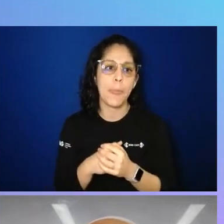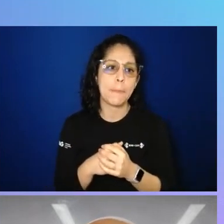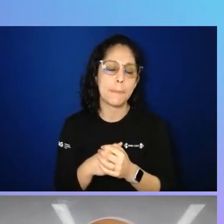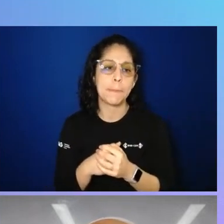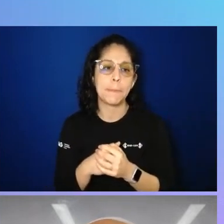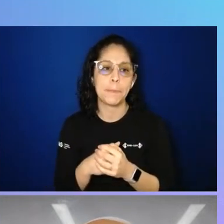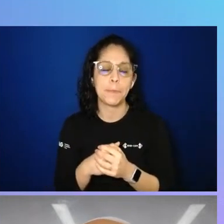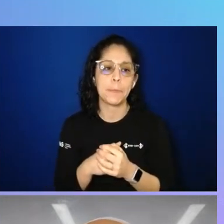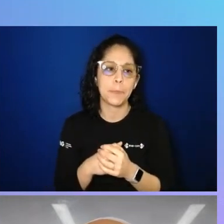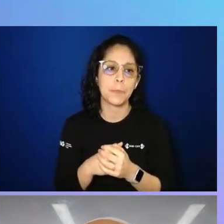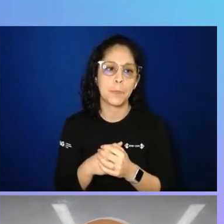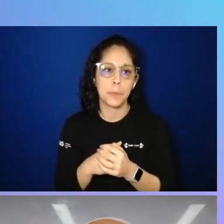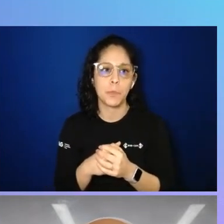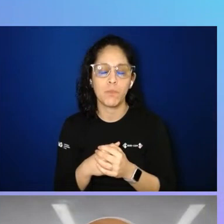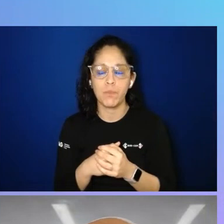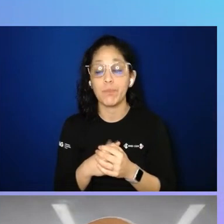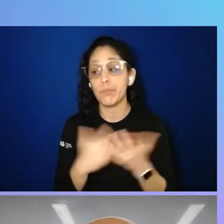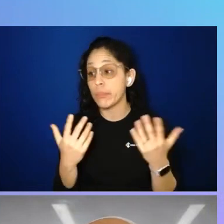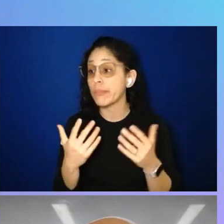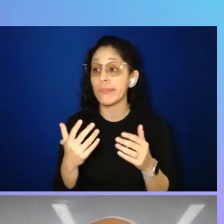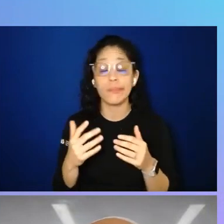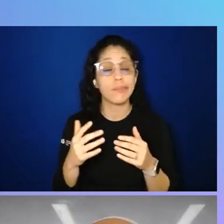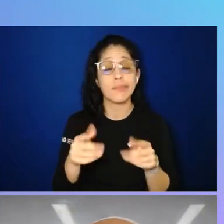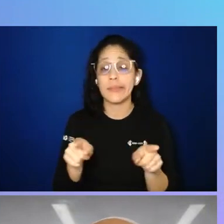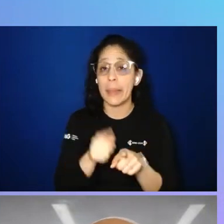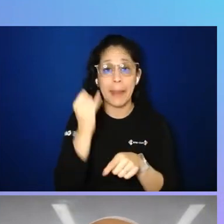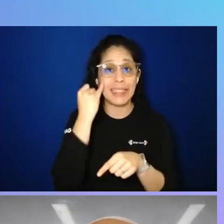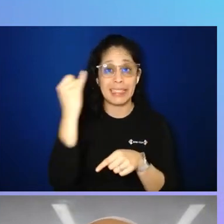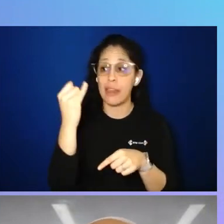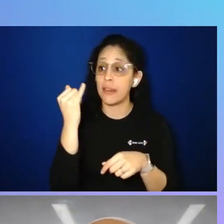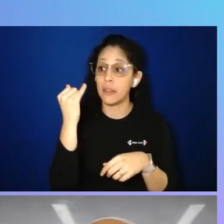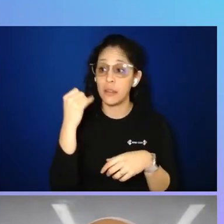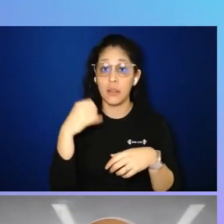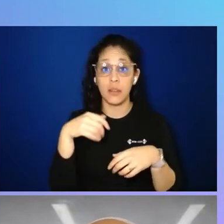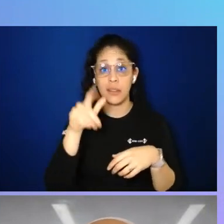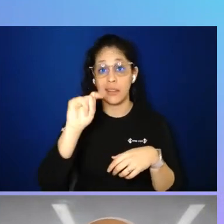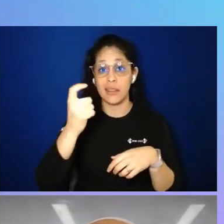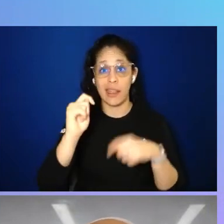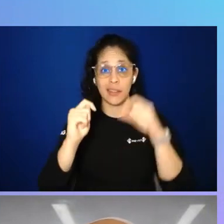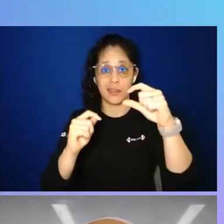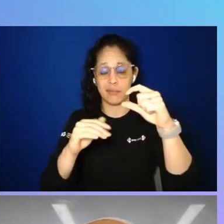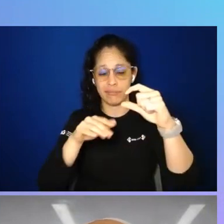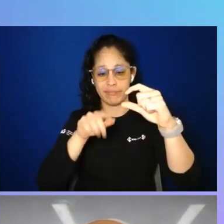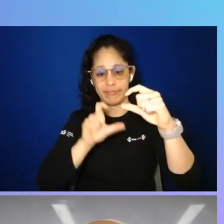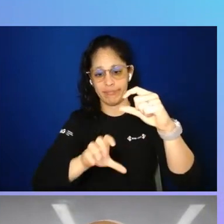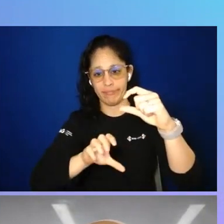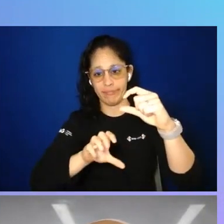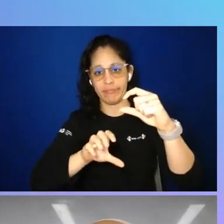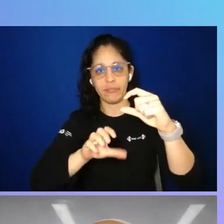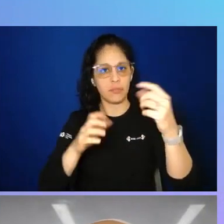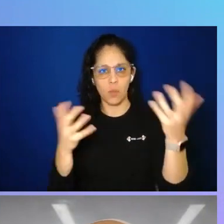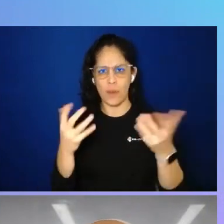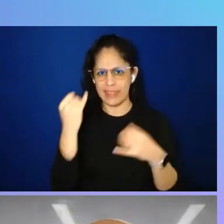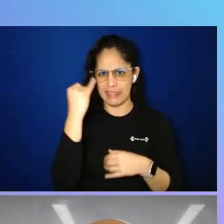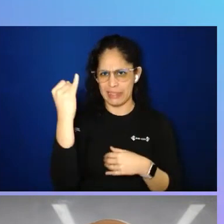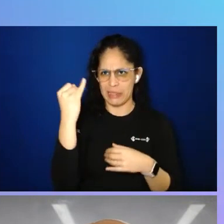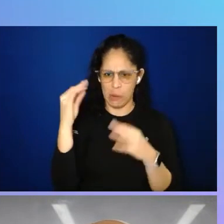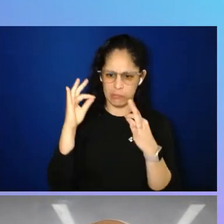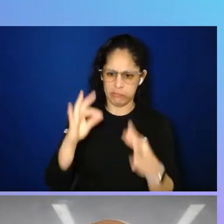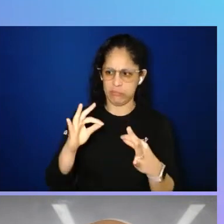some text that goes one on top of the other, you may think, what's the ideal space in between them? If you have a fixed